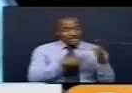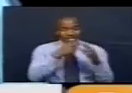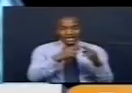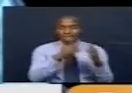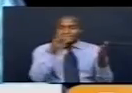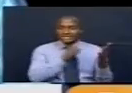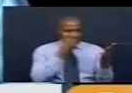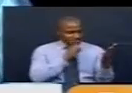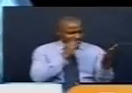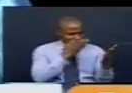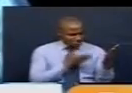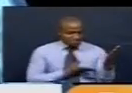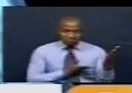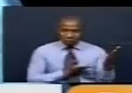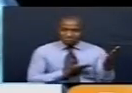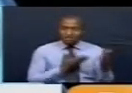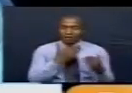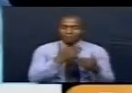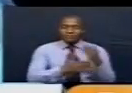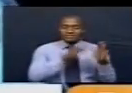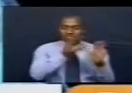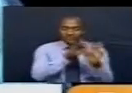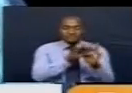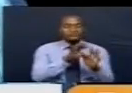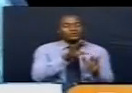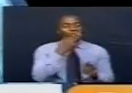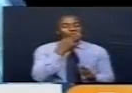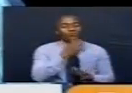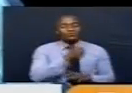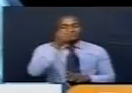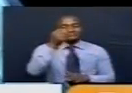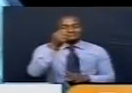process of voting or choosing who will fly the flag